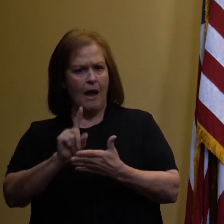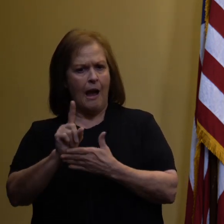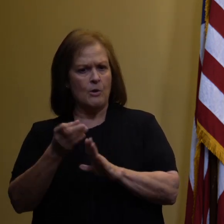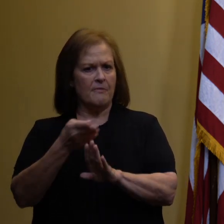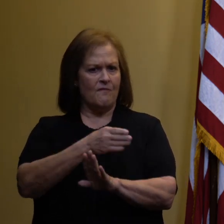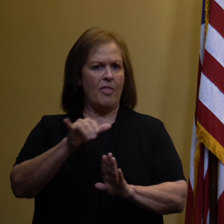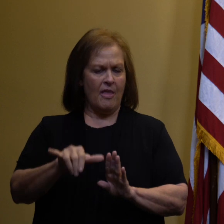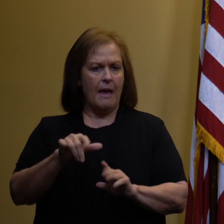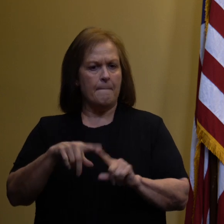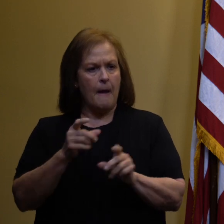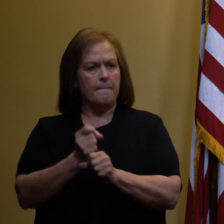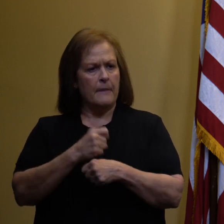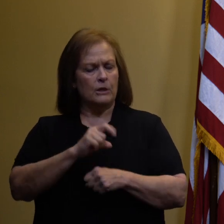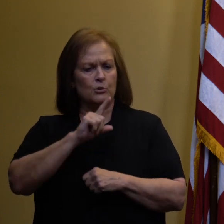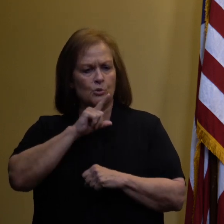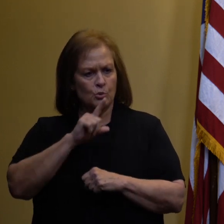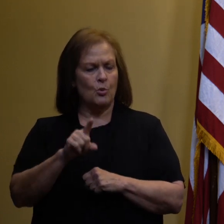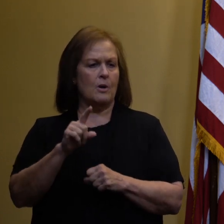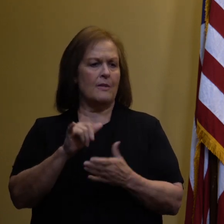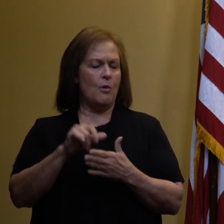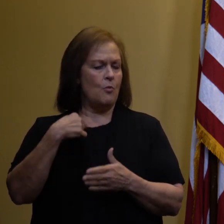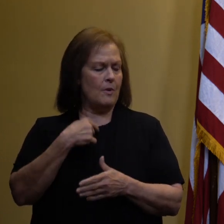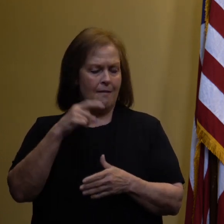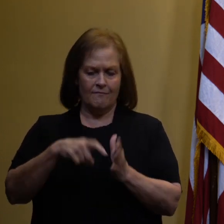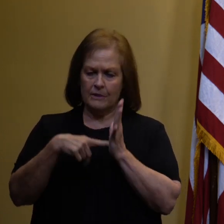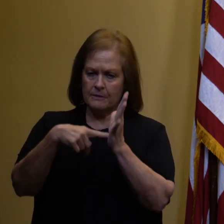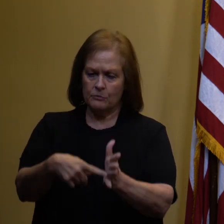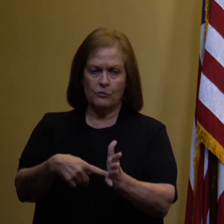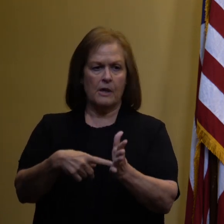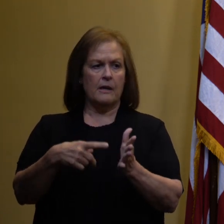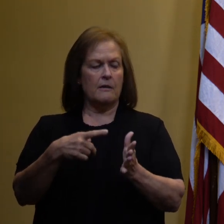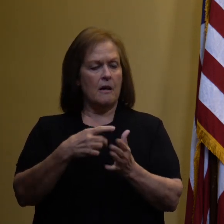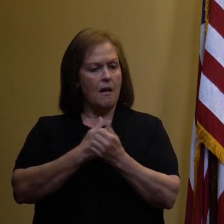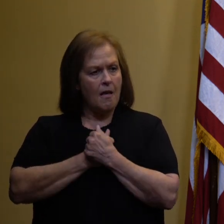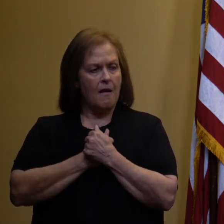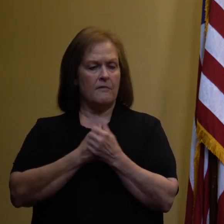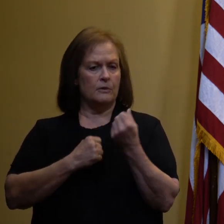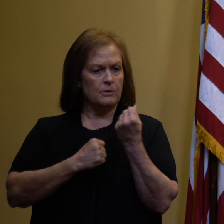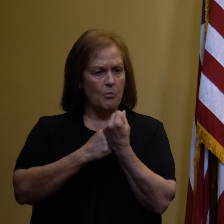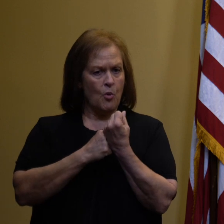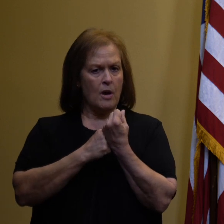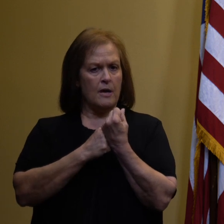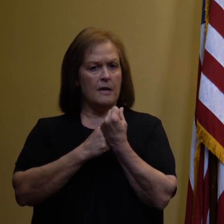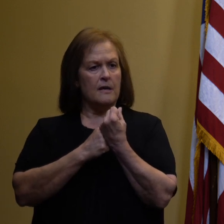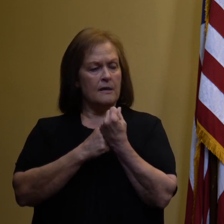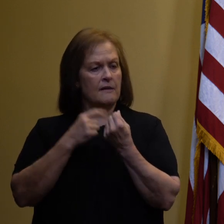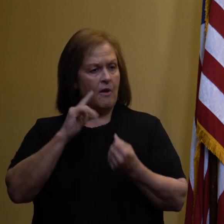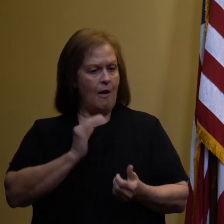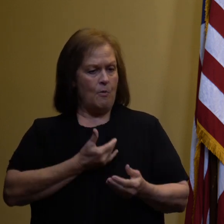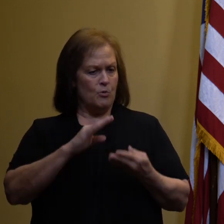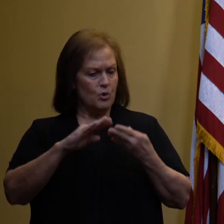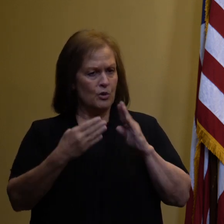that. But making sure again that we demonstrated love and support of our